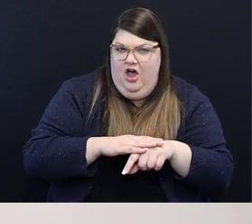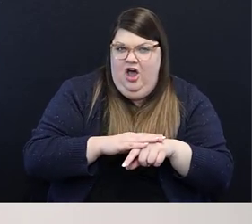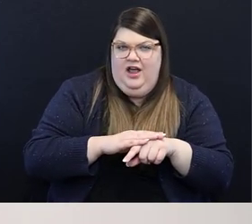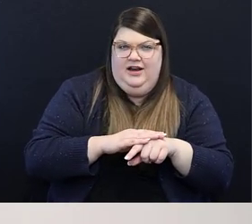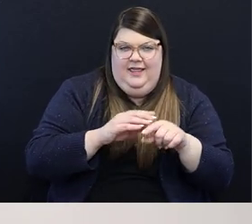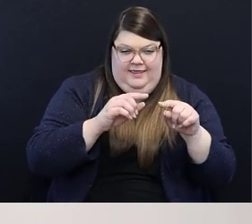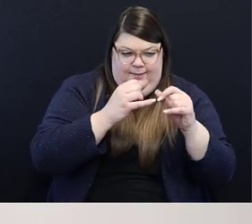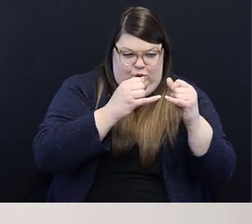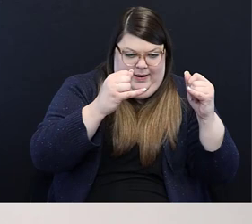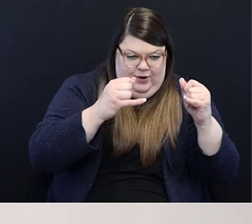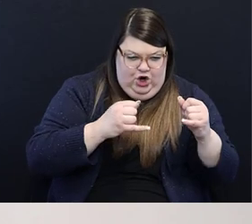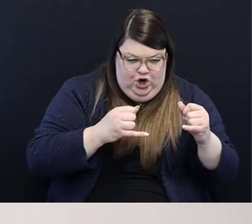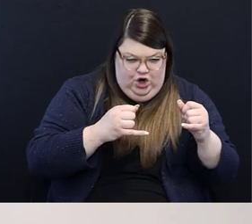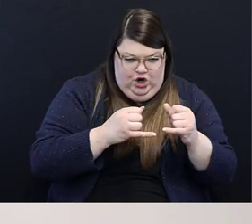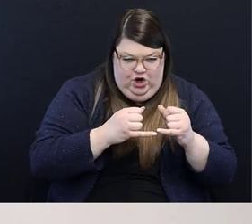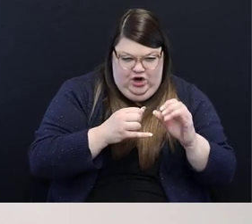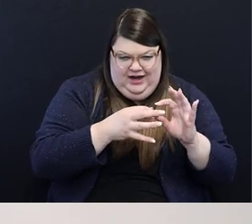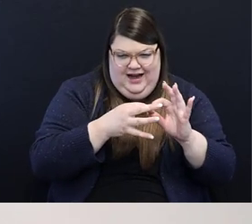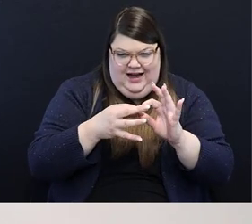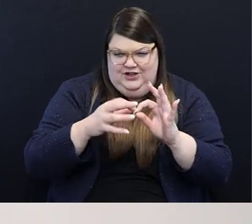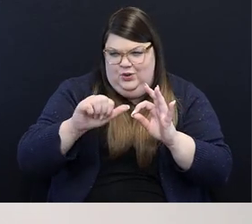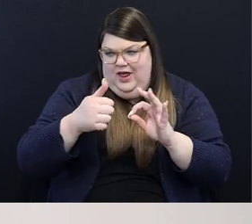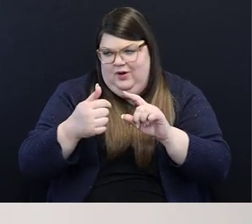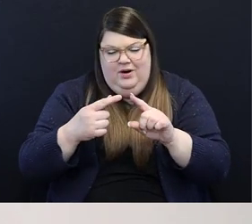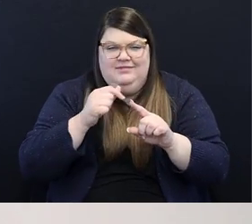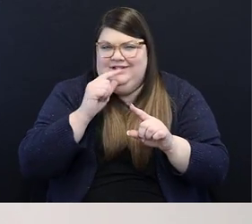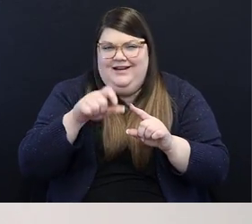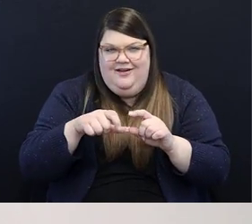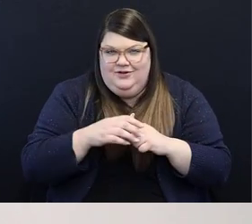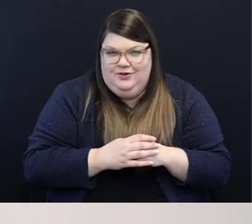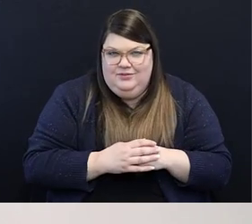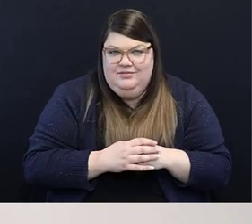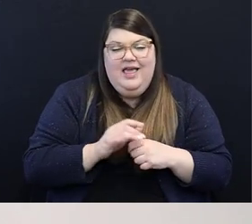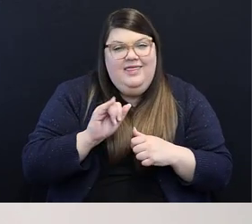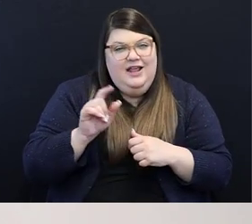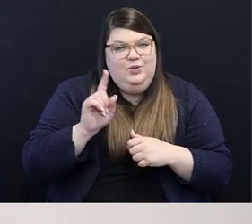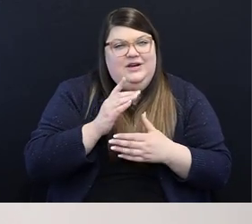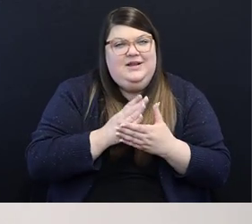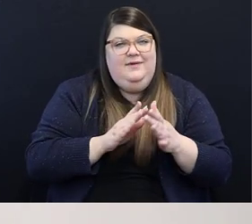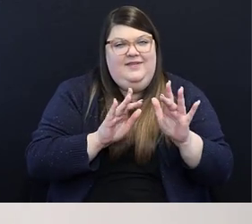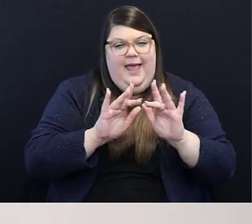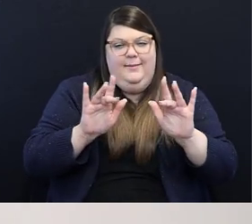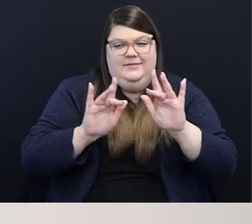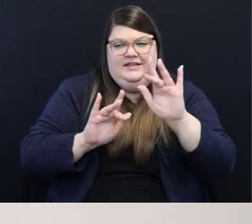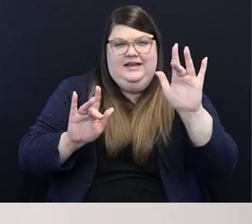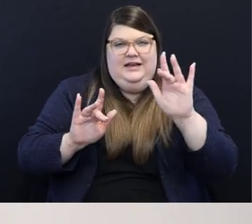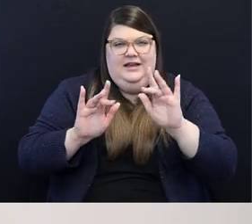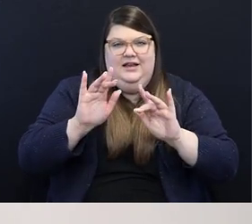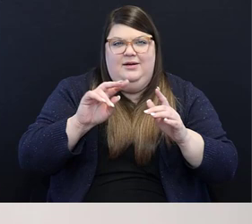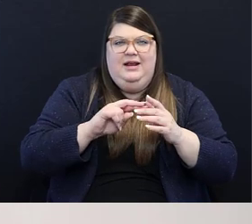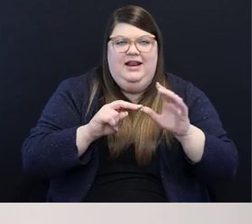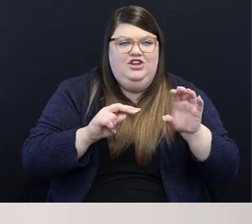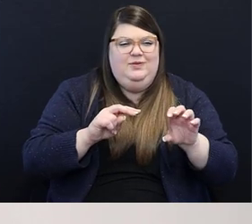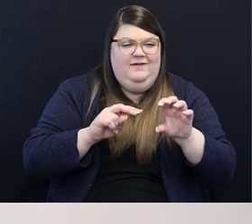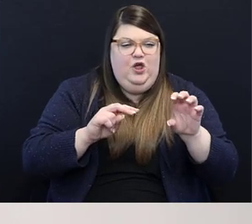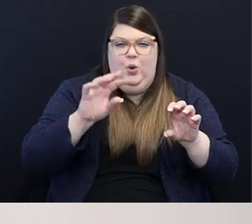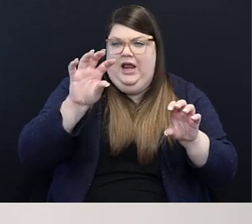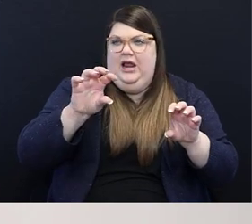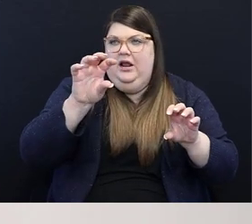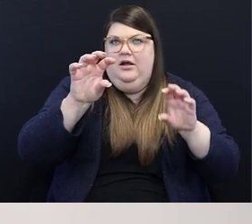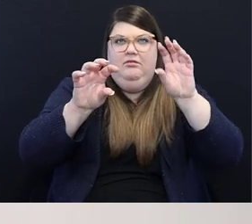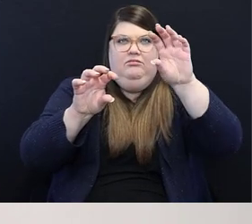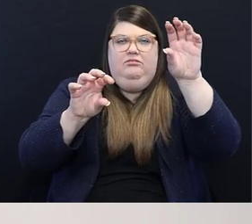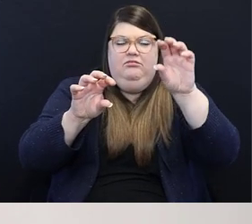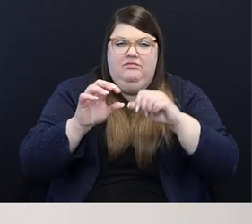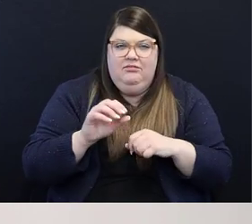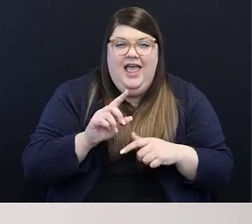adjacent. Mm-hmm. And that's where some of the really empty paintings started, where they could just be autonomous and floating. And then I think